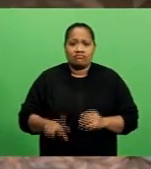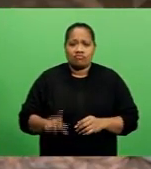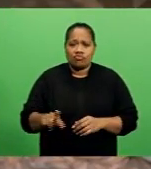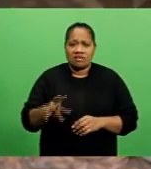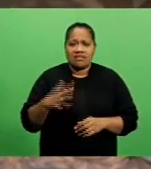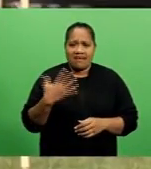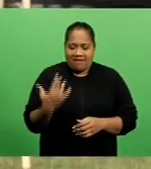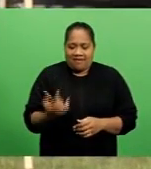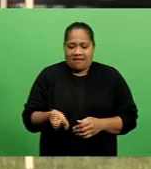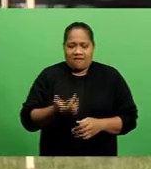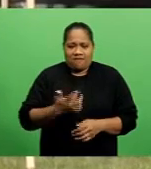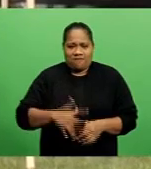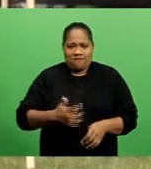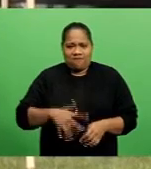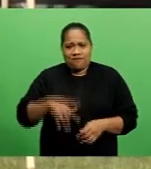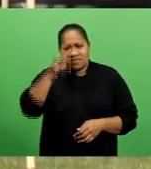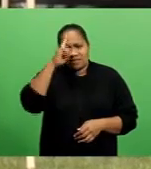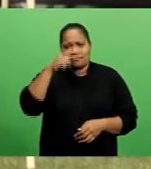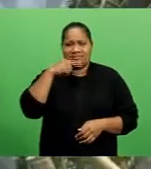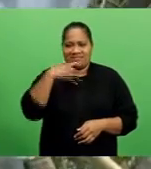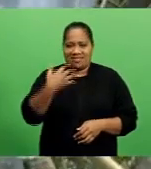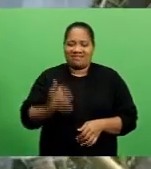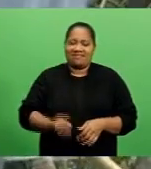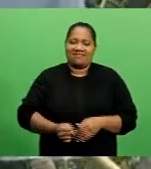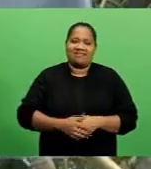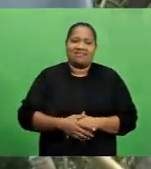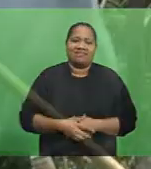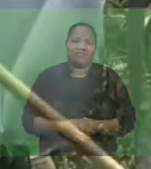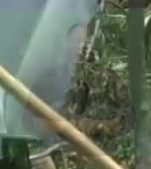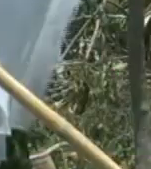And Madhwata records typhoid cases.